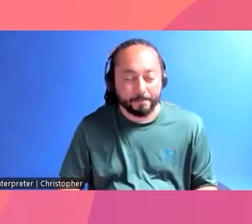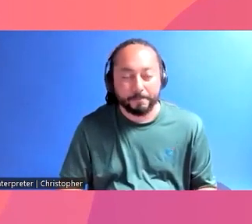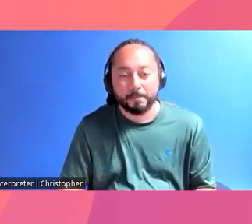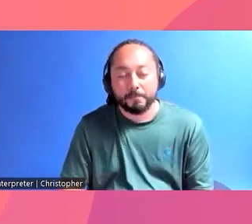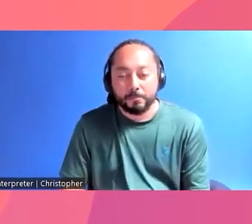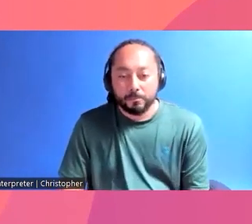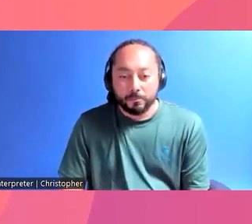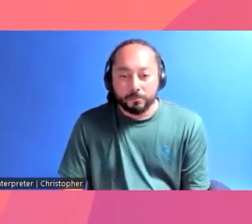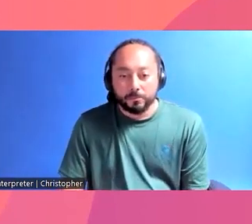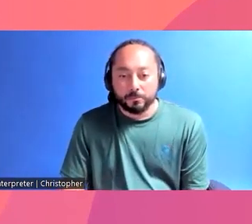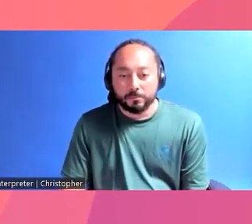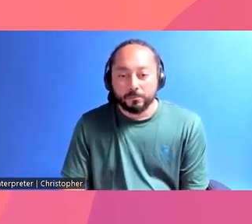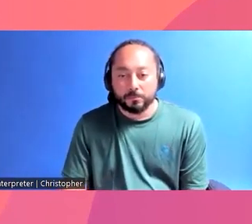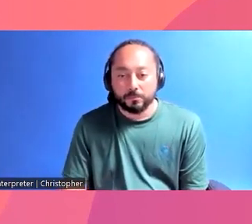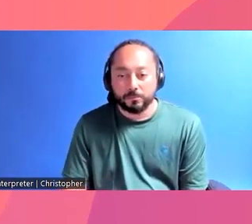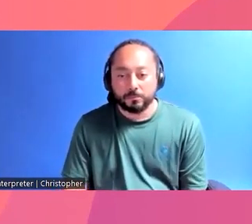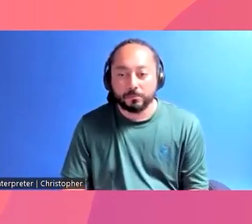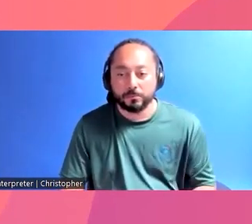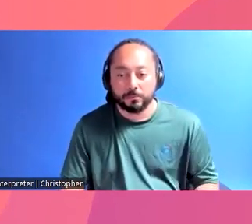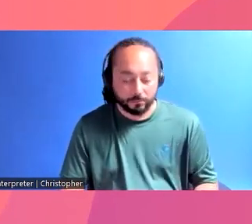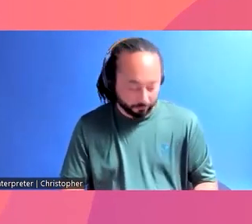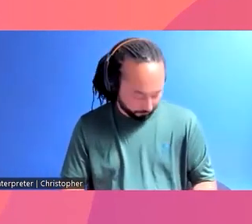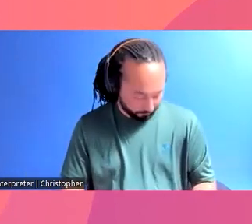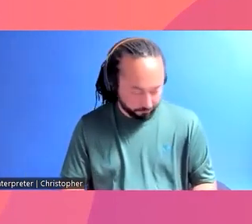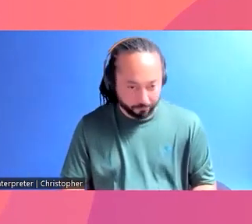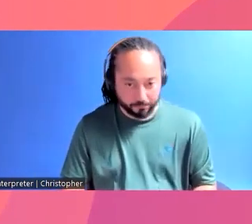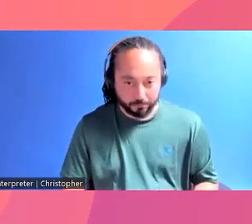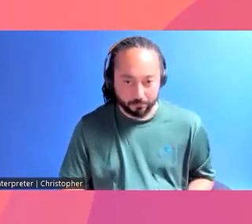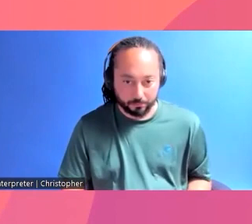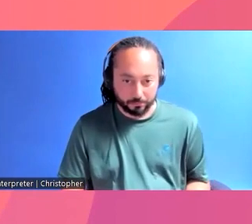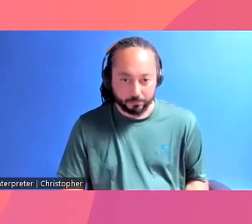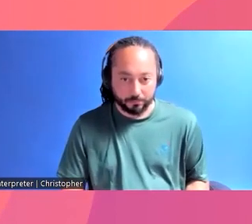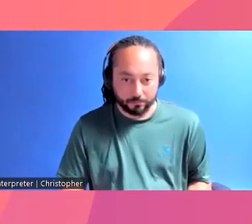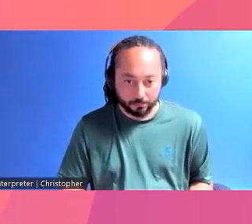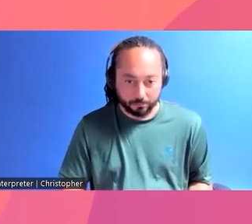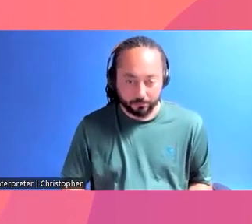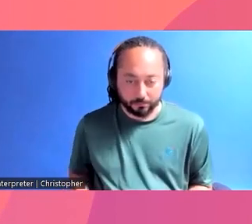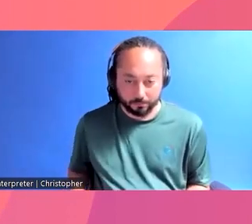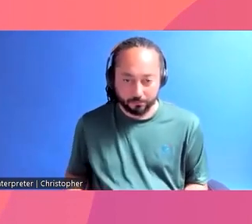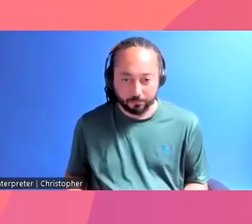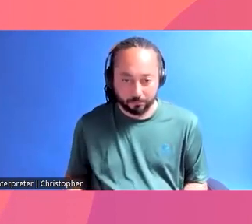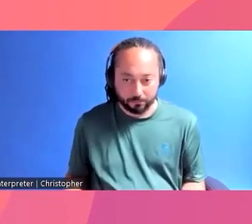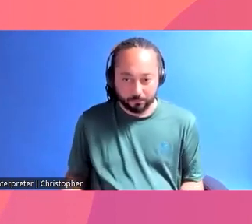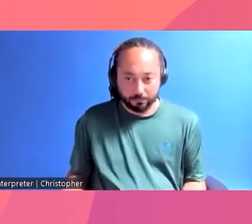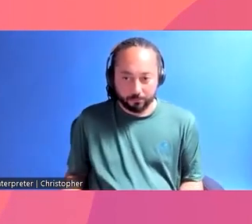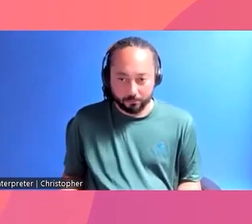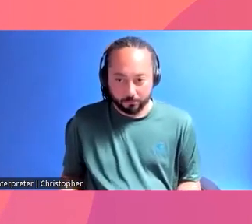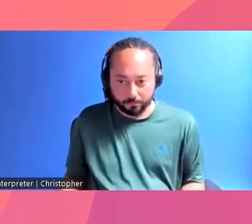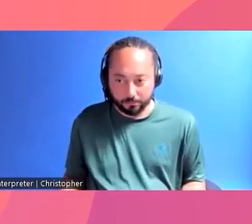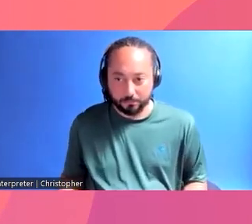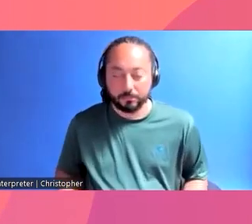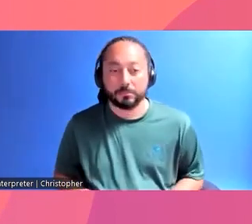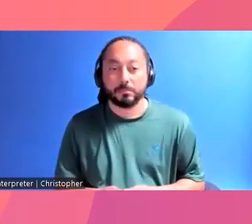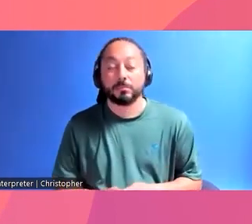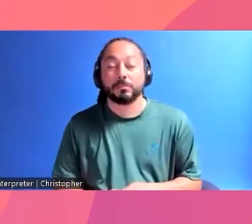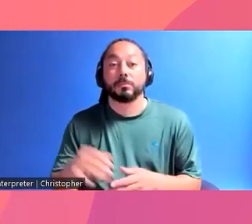And these are some key findings I also wanted to, again, just reiterate that I won't